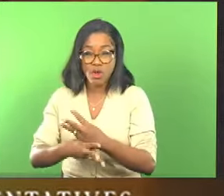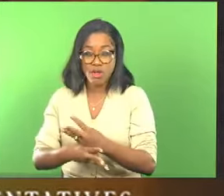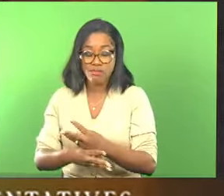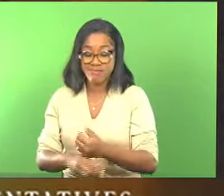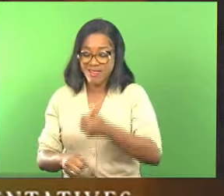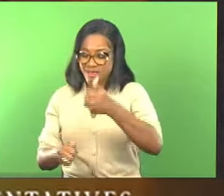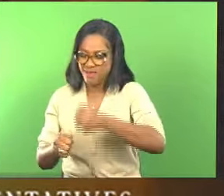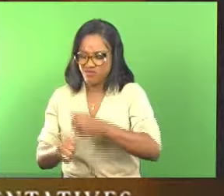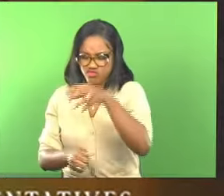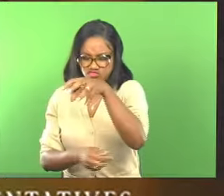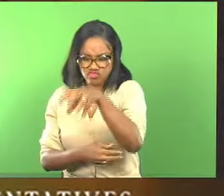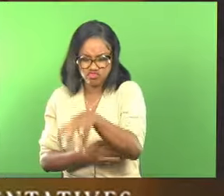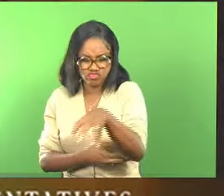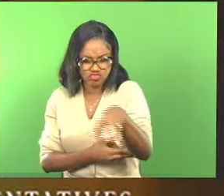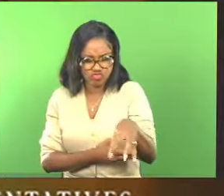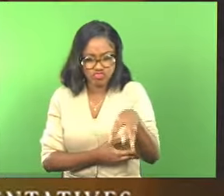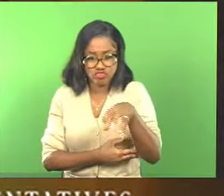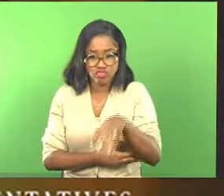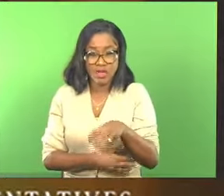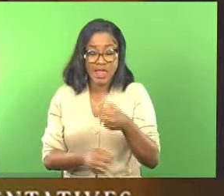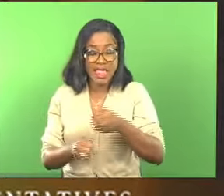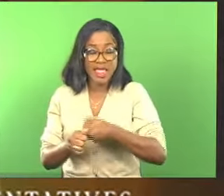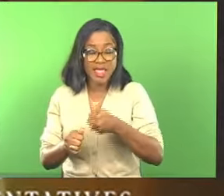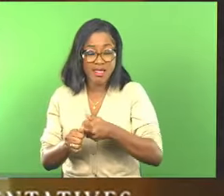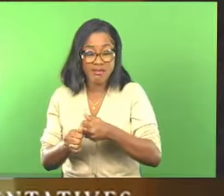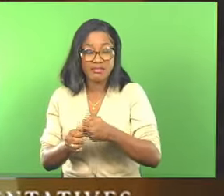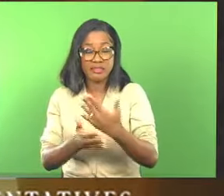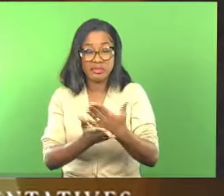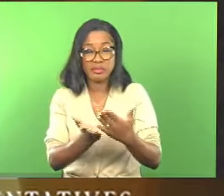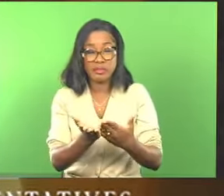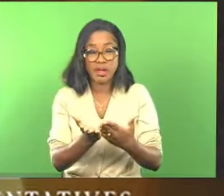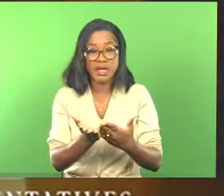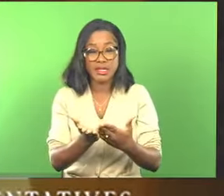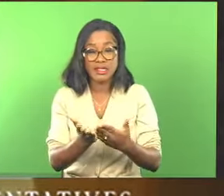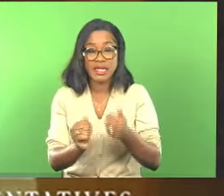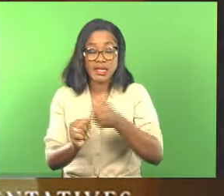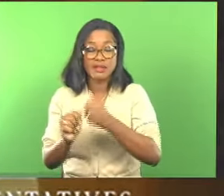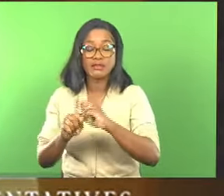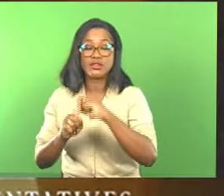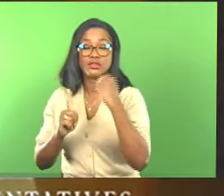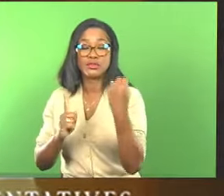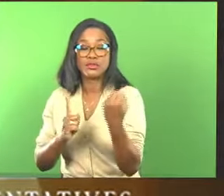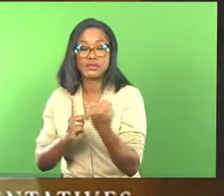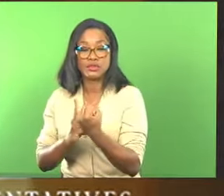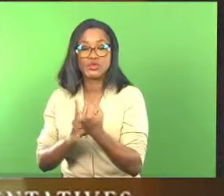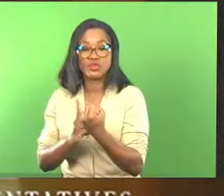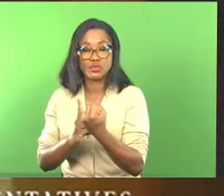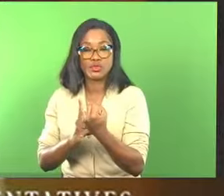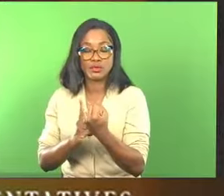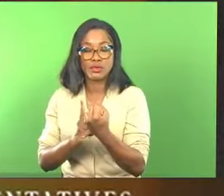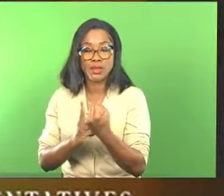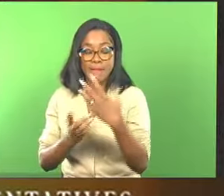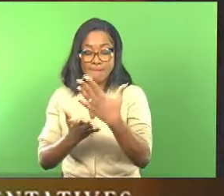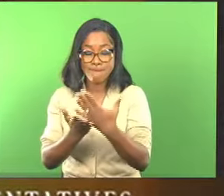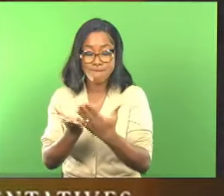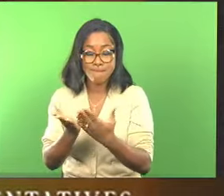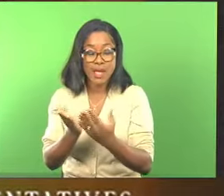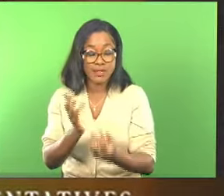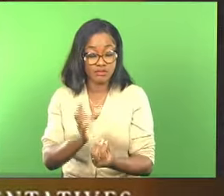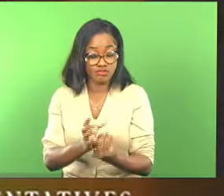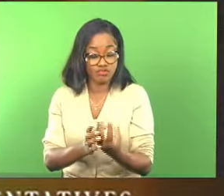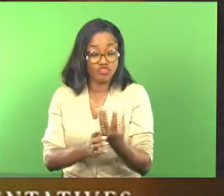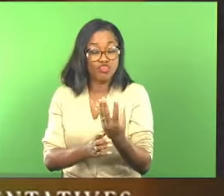sector, every region, and every society is part of this growth